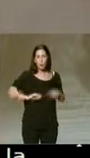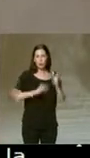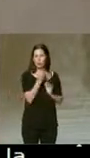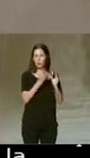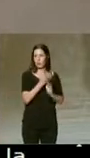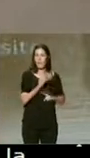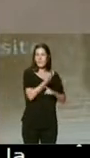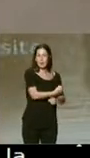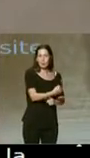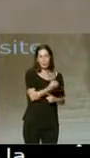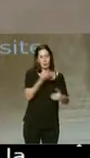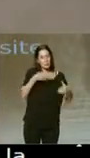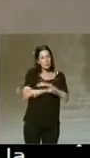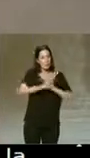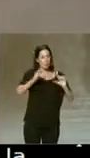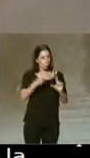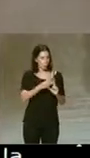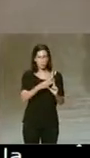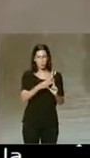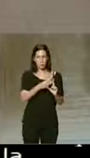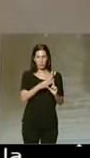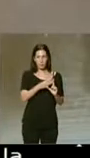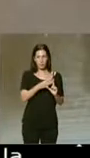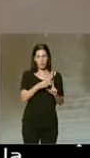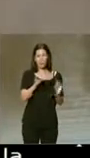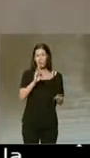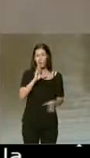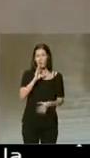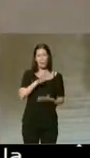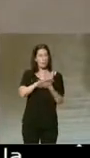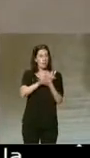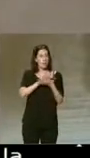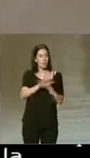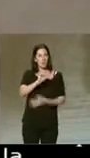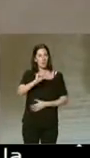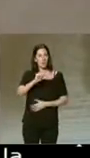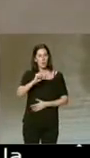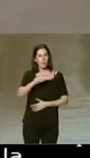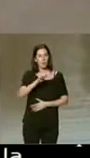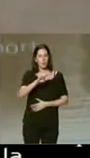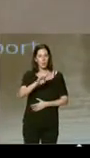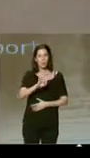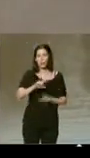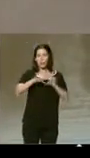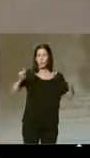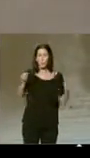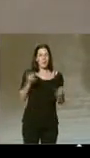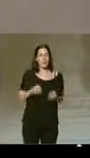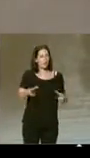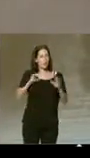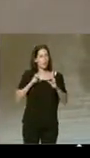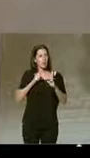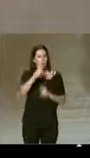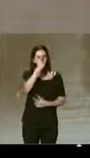support products and who actually access the web? They are the real experts. As Alberto was saying, companies need